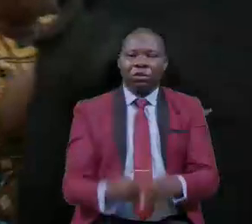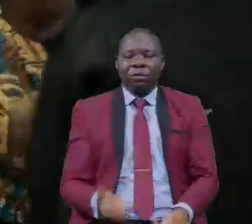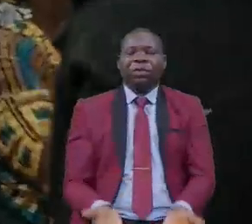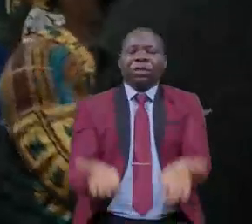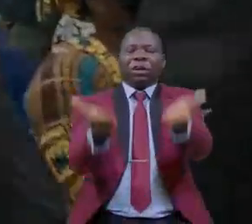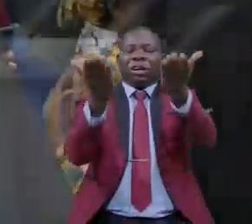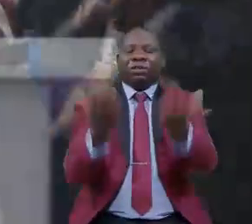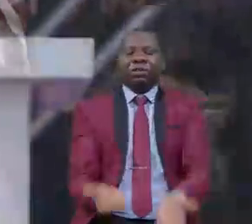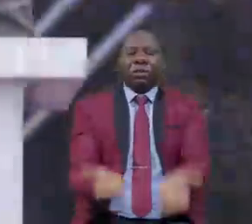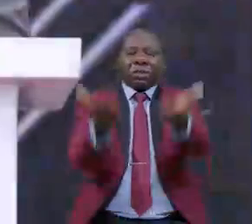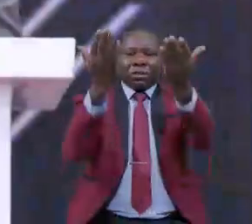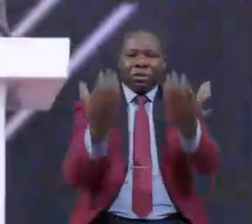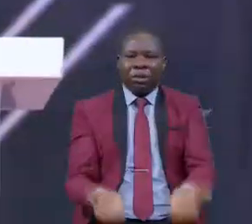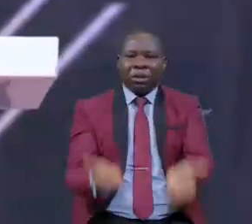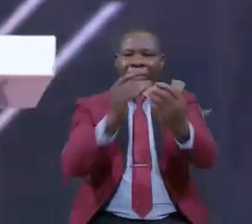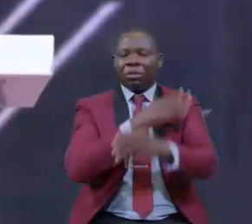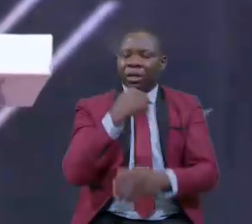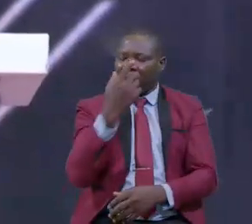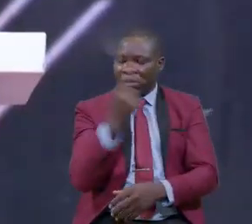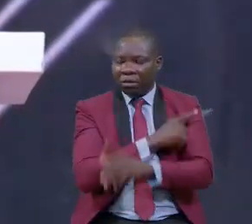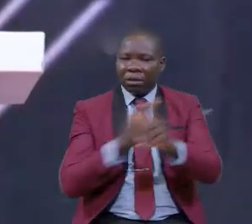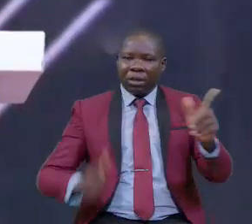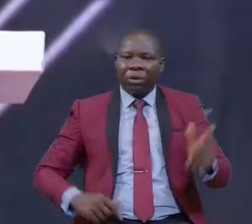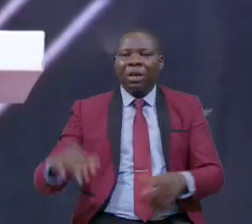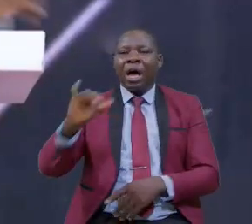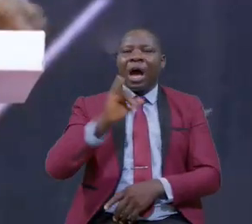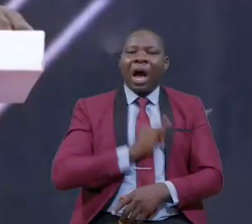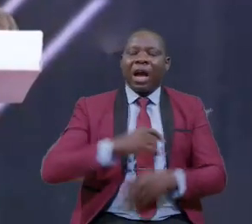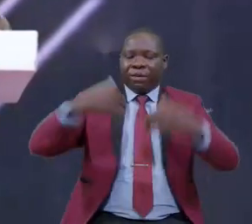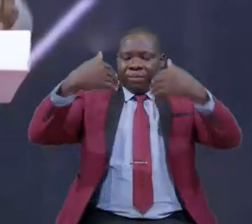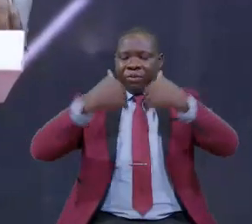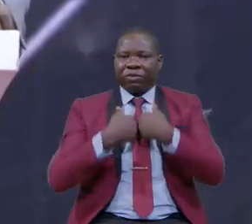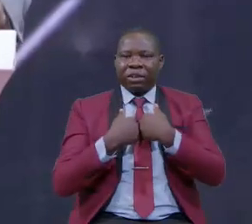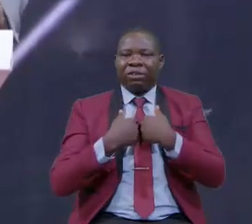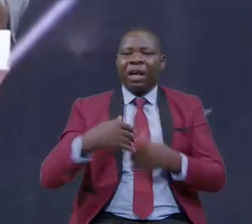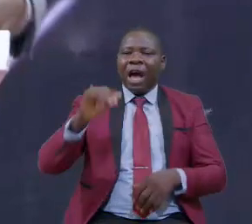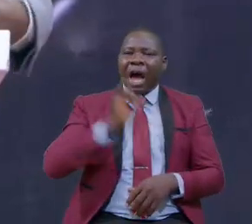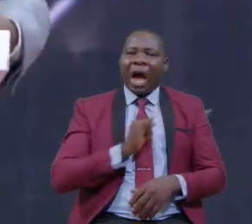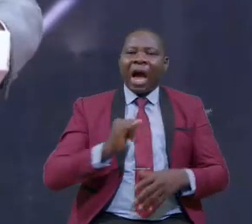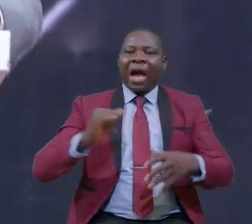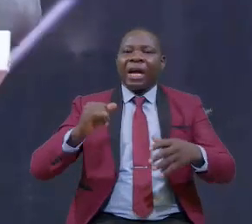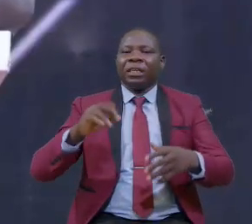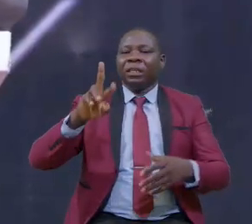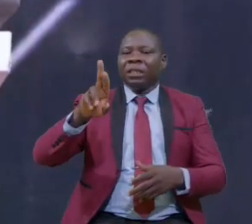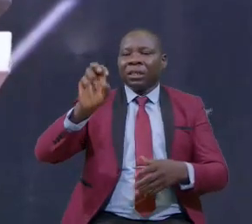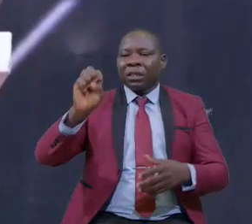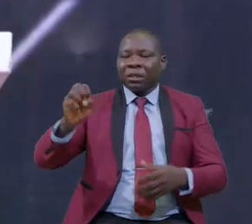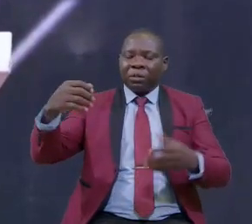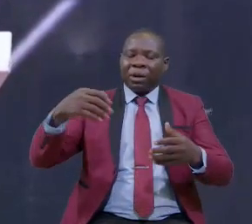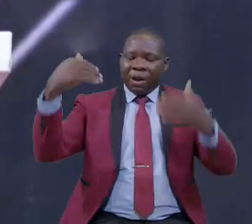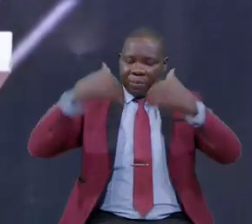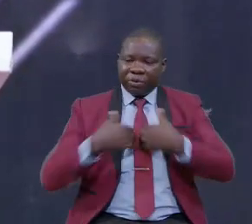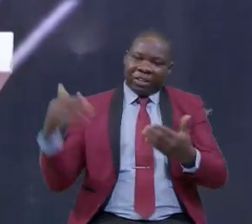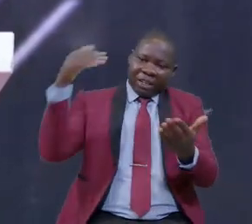up, rise up, rise up, and tell the Lord, I possess. I repossess. I